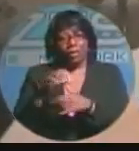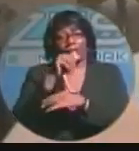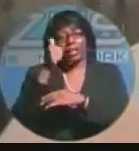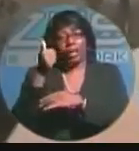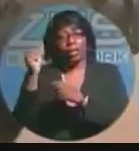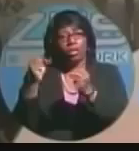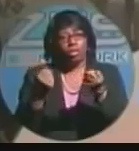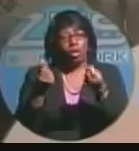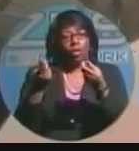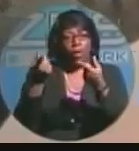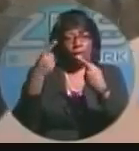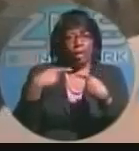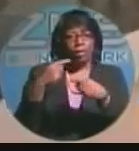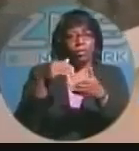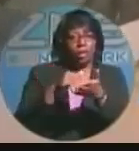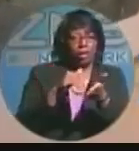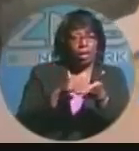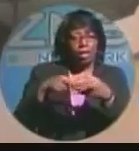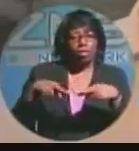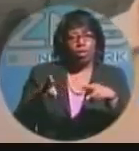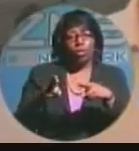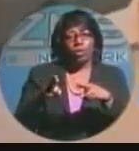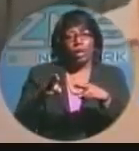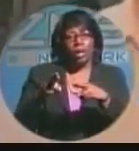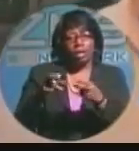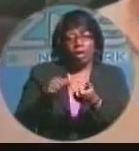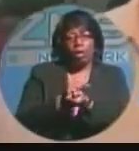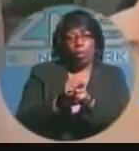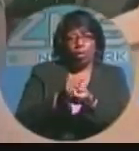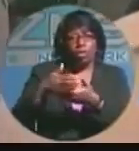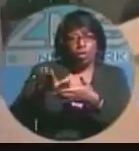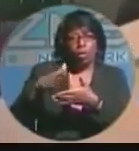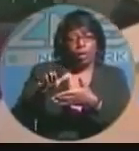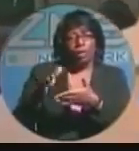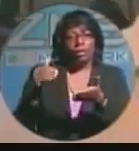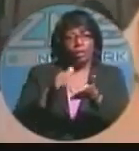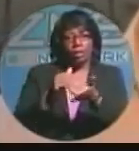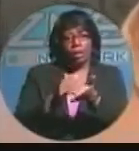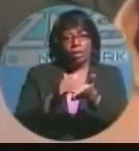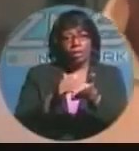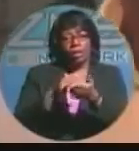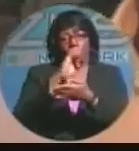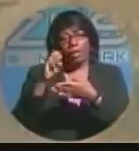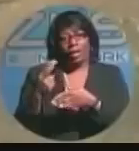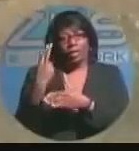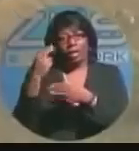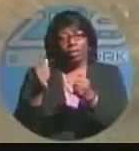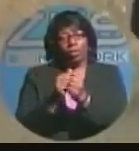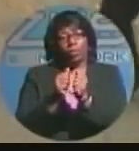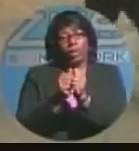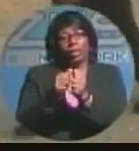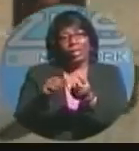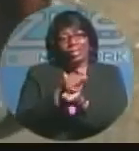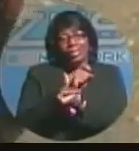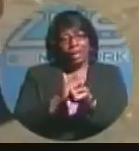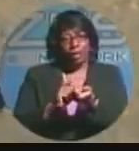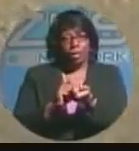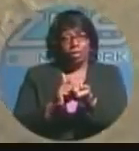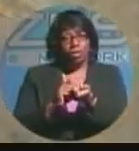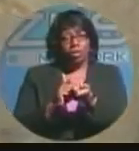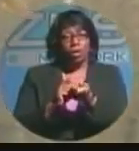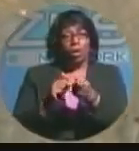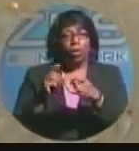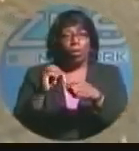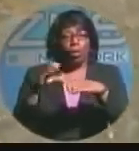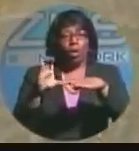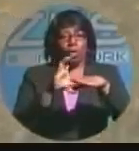comes, or even if it's a nor'easter, the road is going to get washed away. We're going to end up with the kind of damages, the kind of coastal erosion